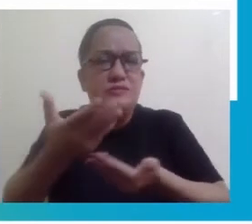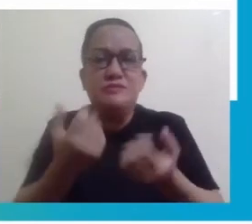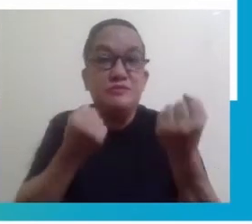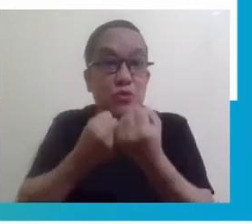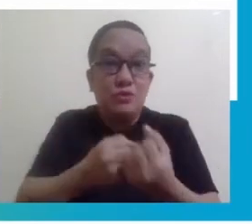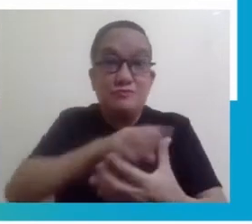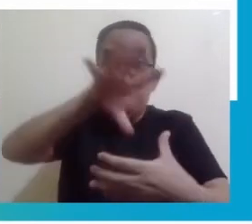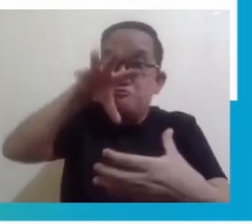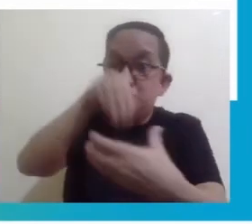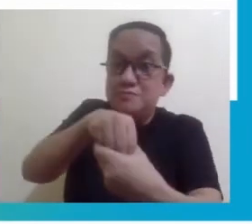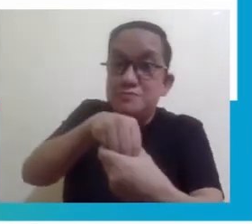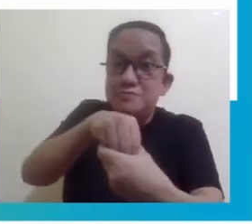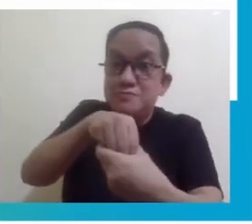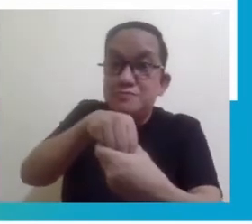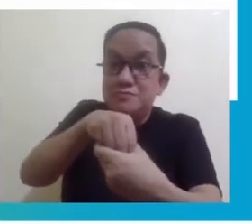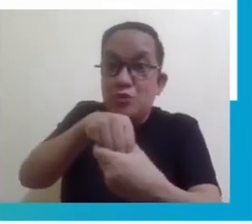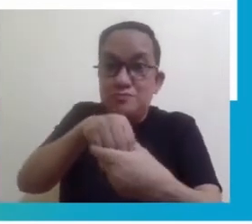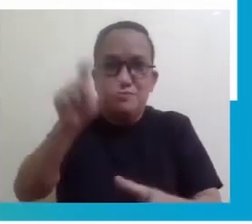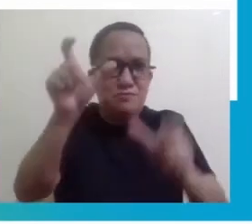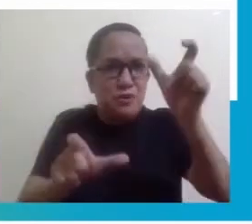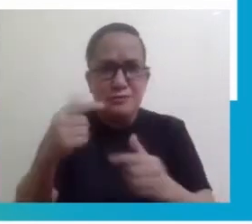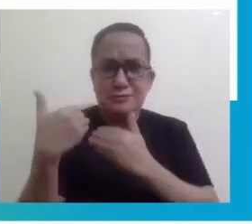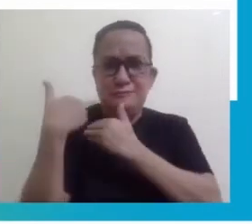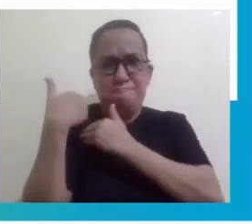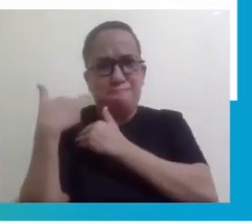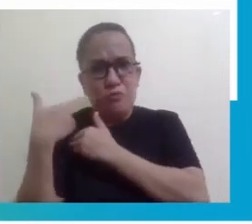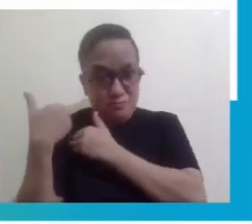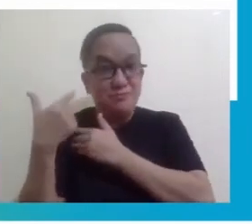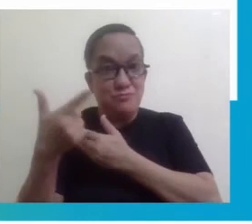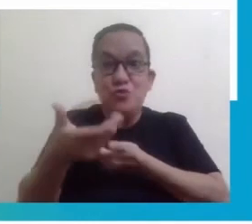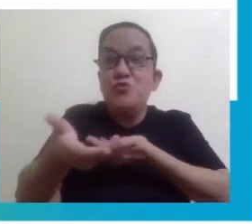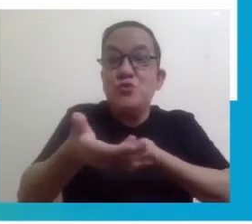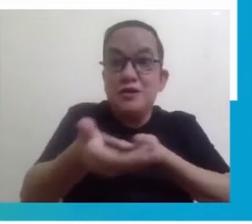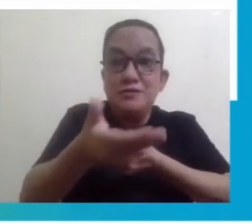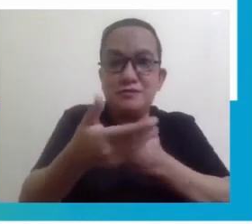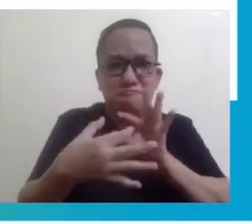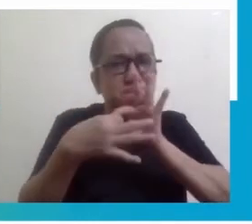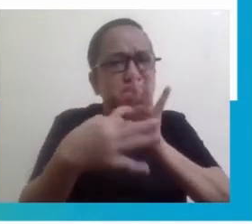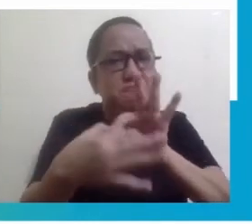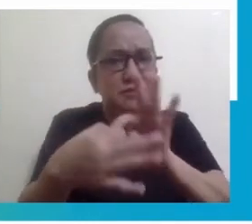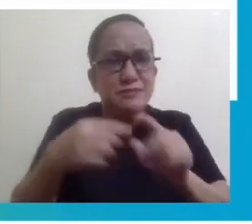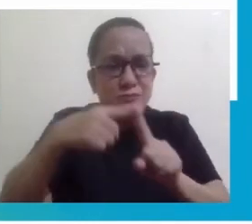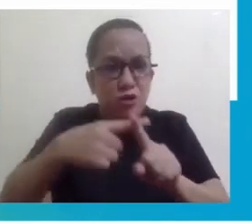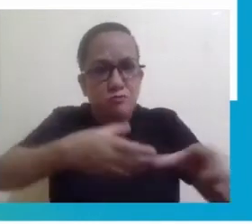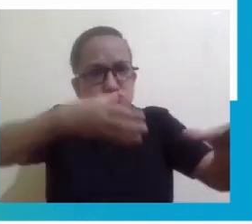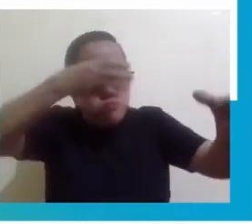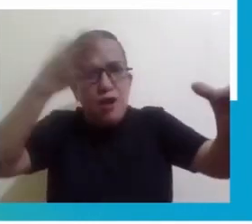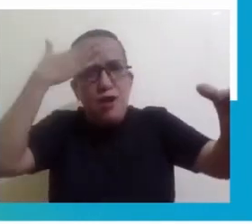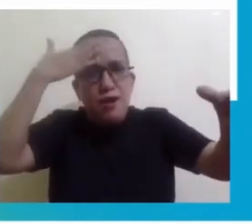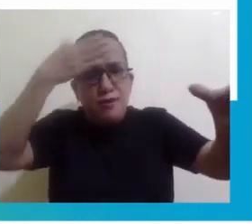mediator, and a Magal IP specialist. In Mongolia jail areas, which you also